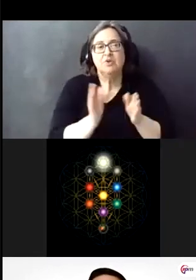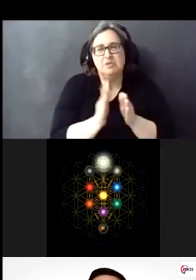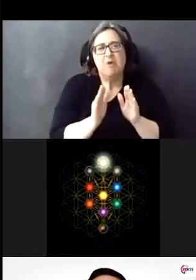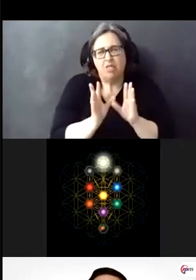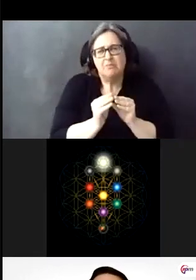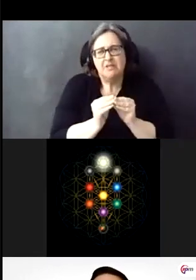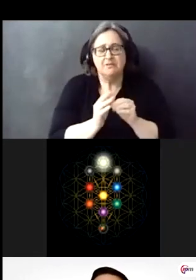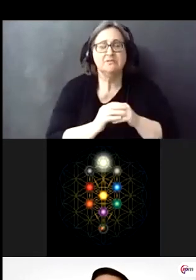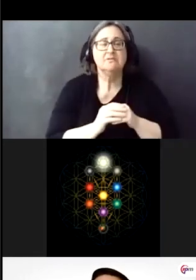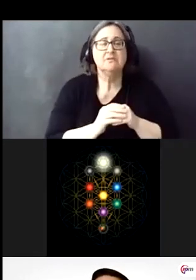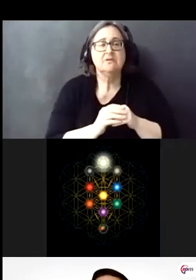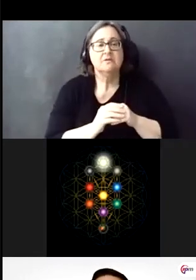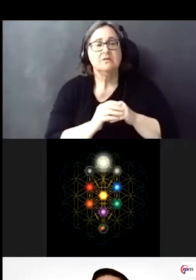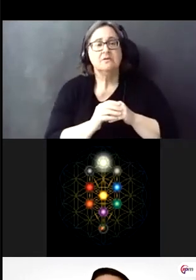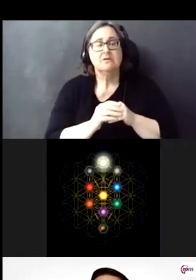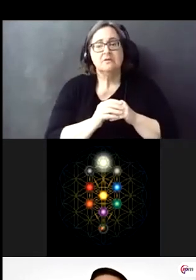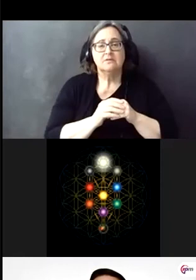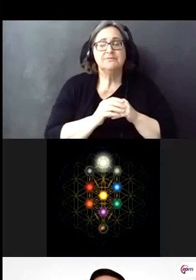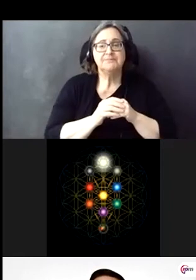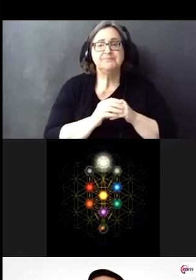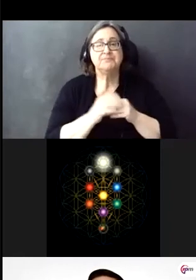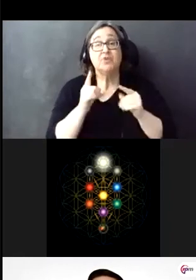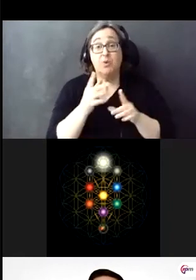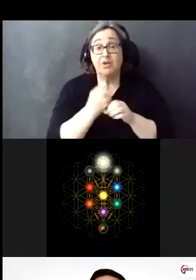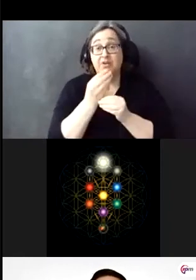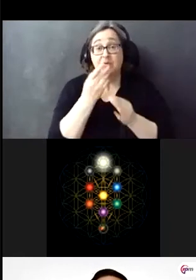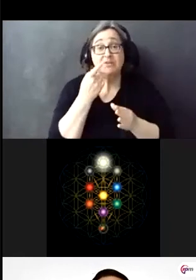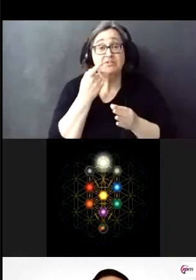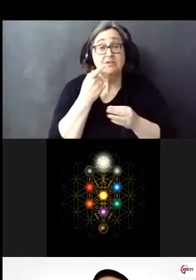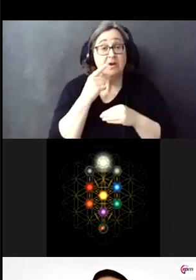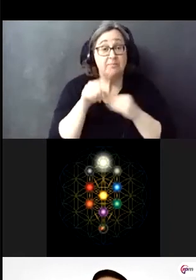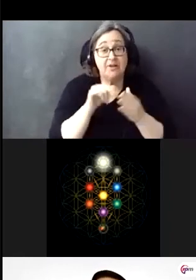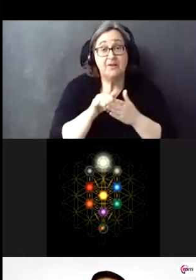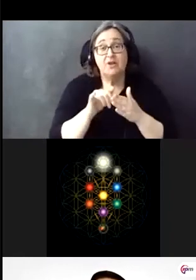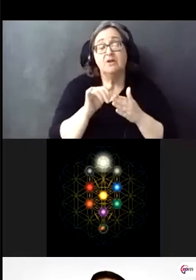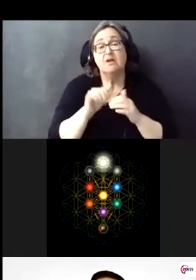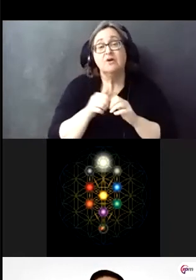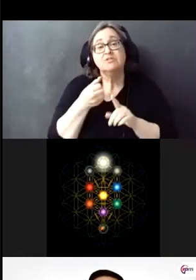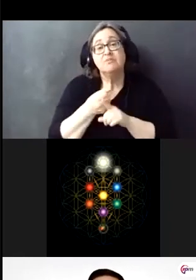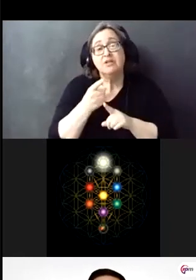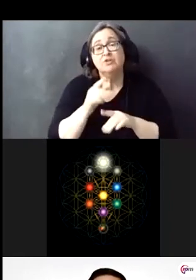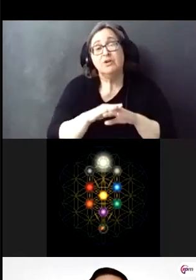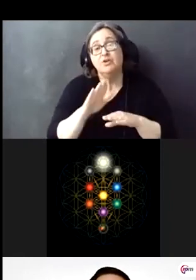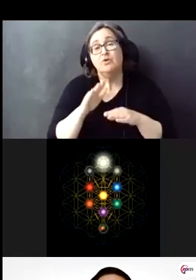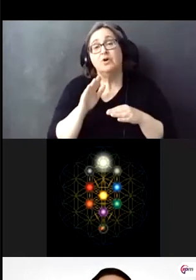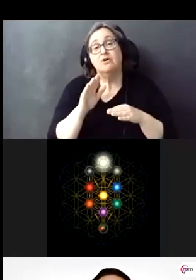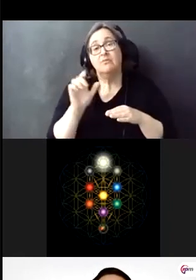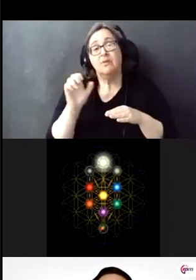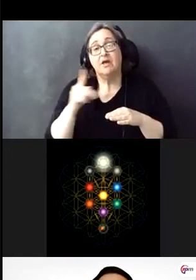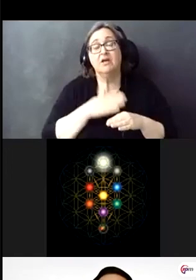please, when you get information for that and it's impacting you on your block, please attend